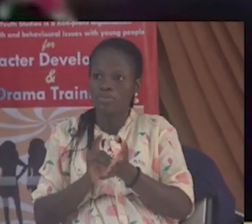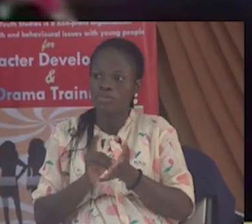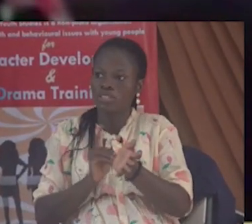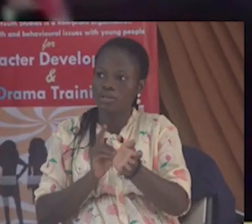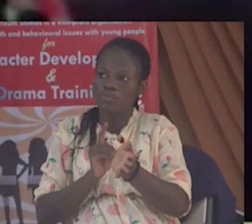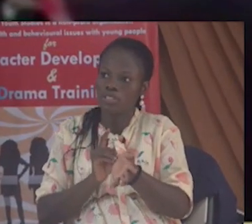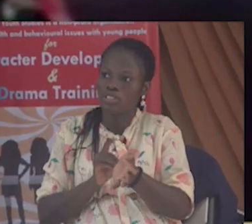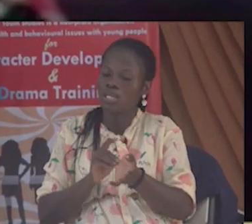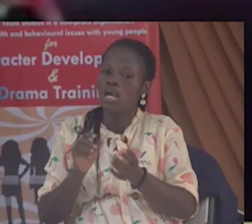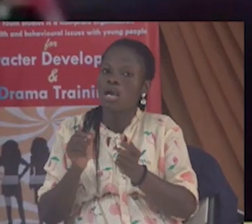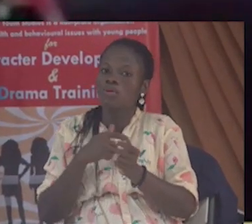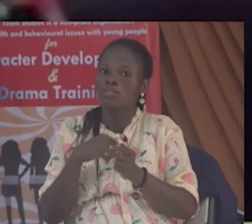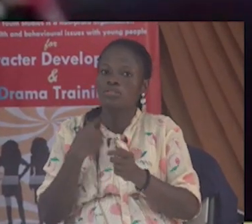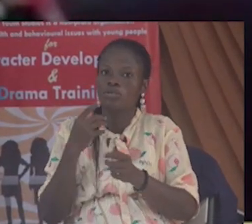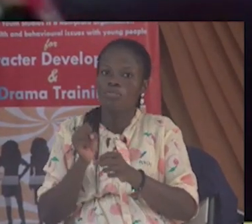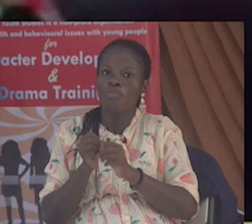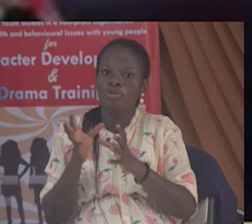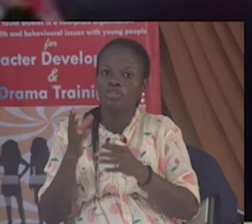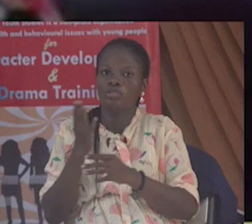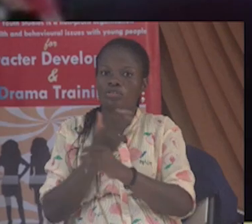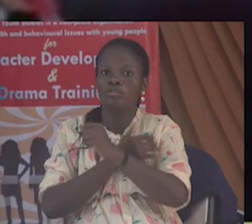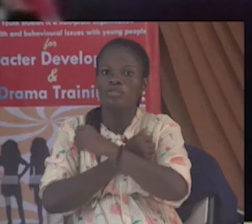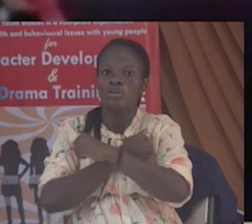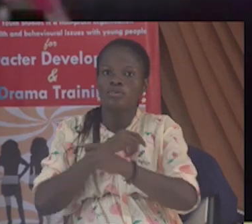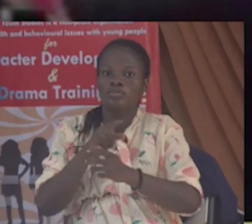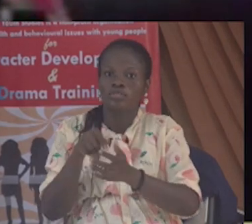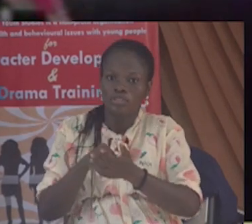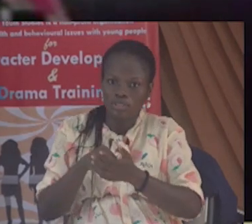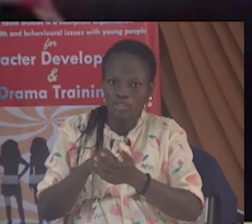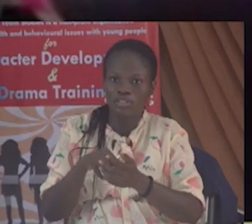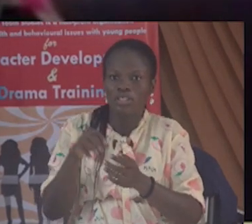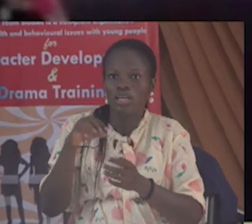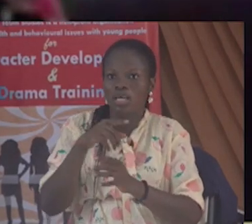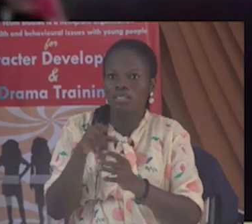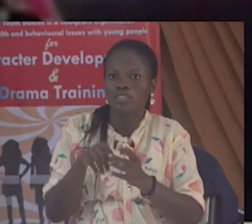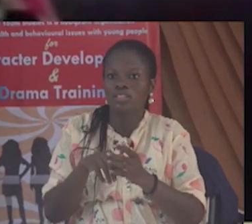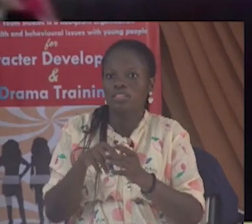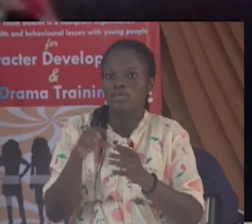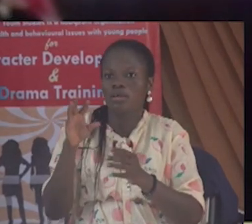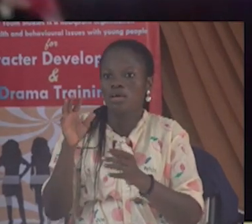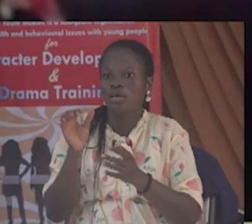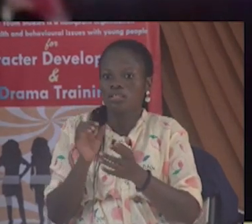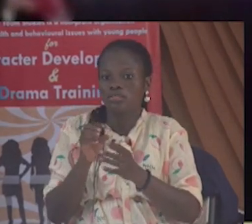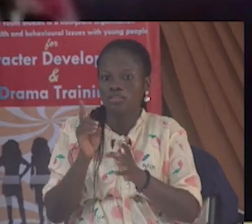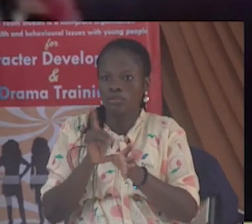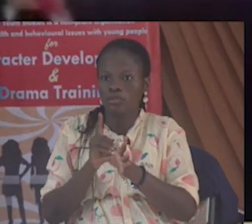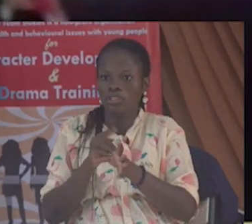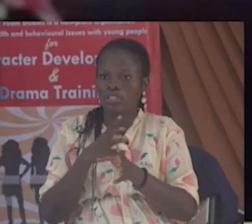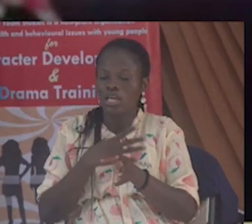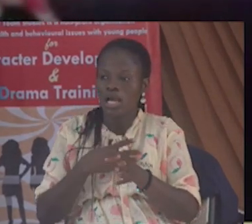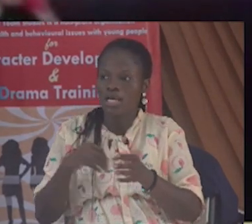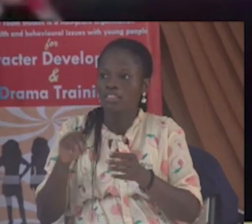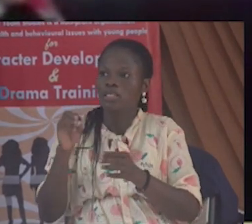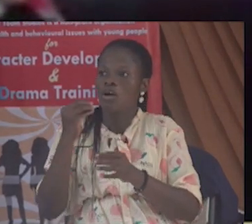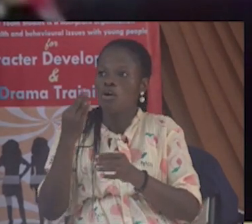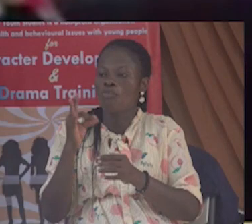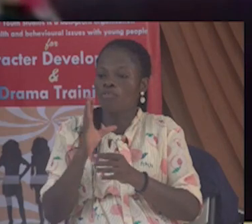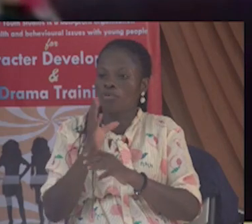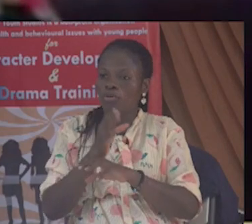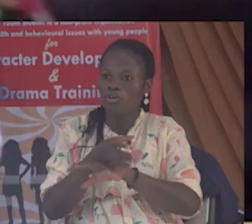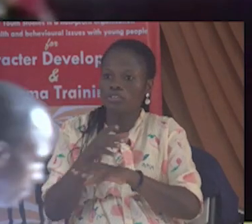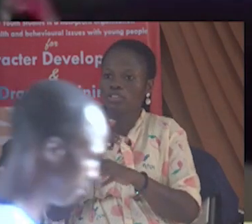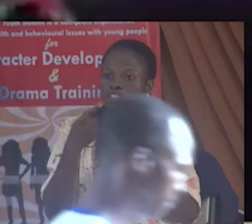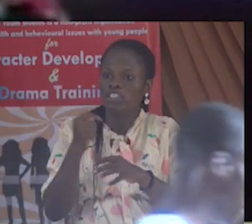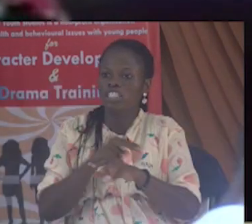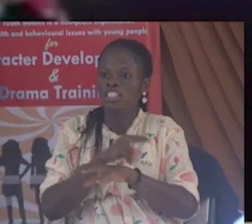to be with you. However, due to exigencies of duties and of course, the nature of